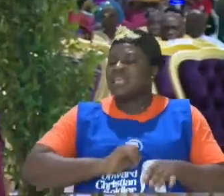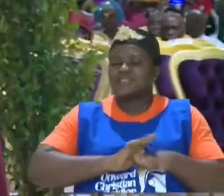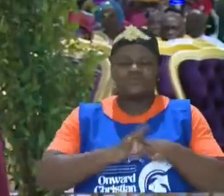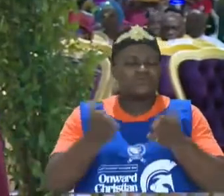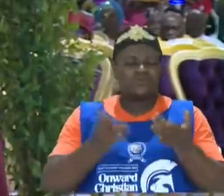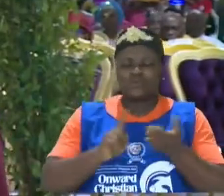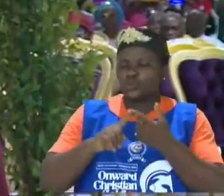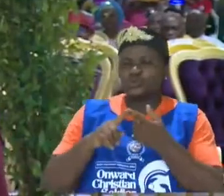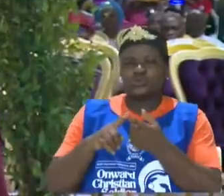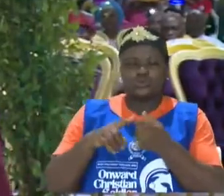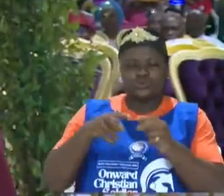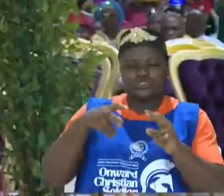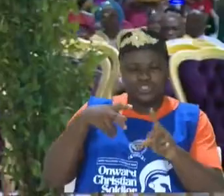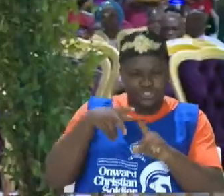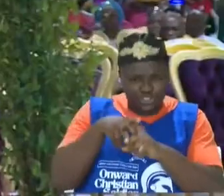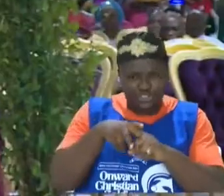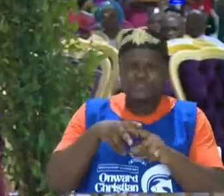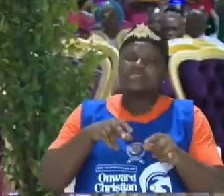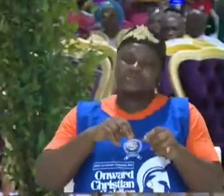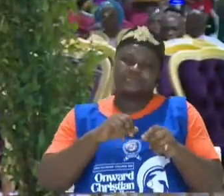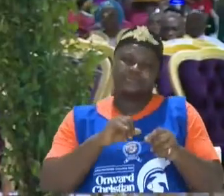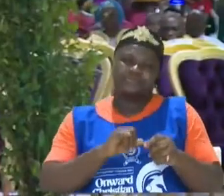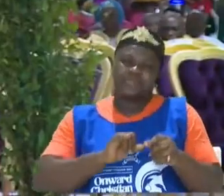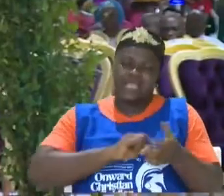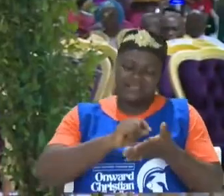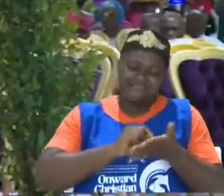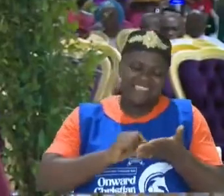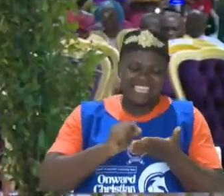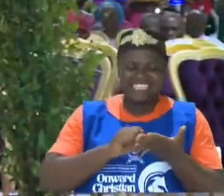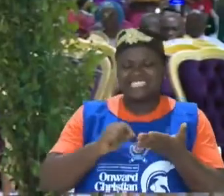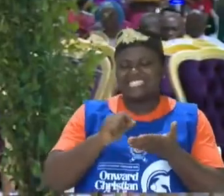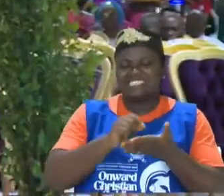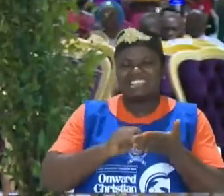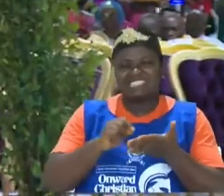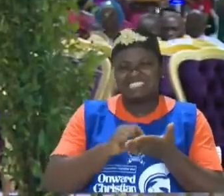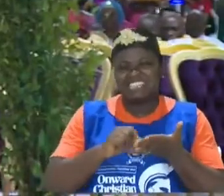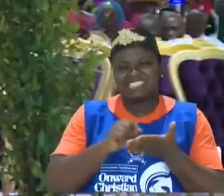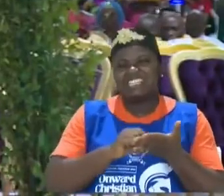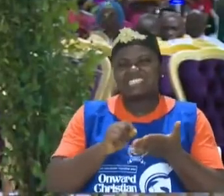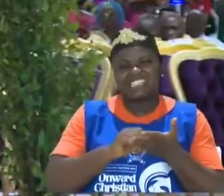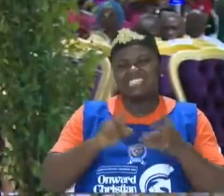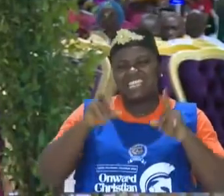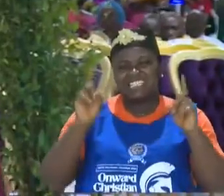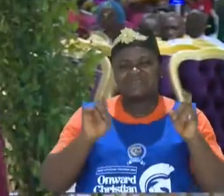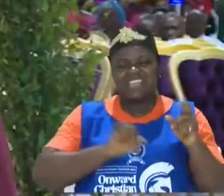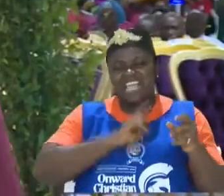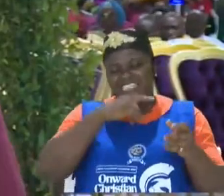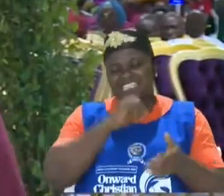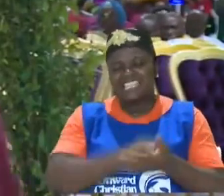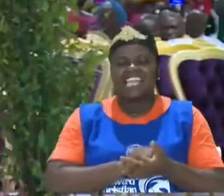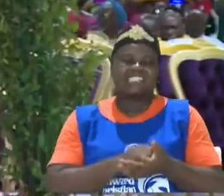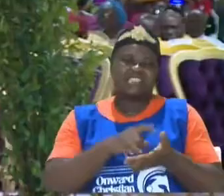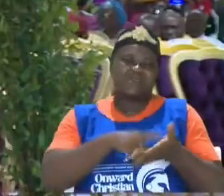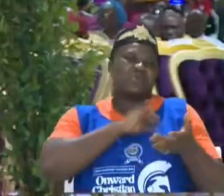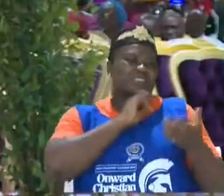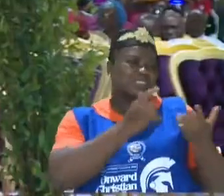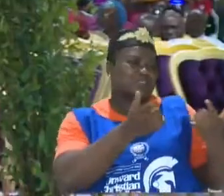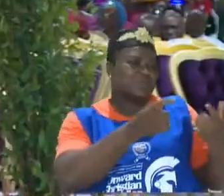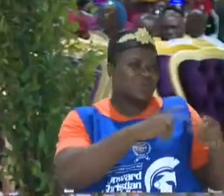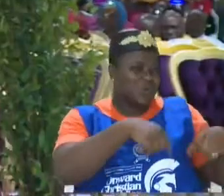2021. And I failed. Those that engage my practice, they passed. I said, what is going on? I said, no, okay, there's no